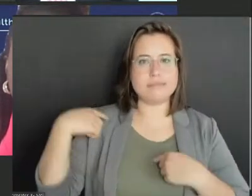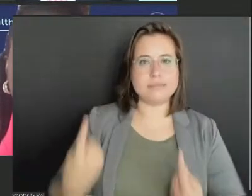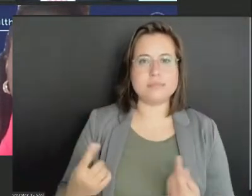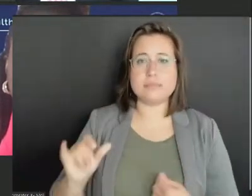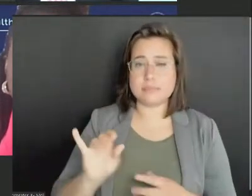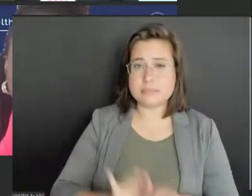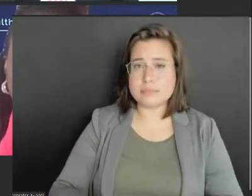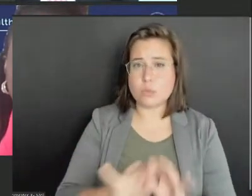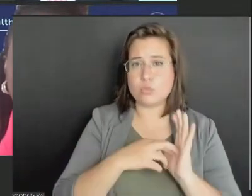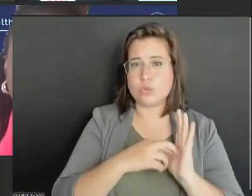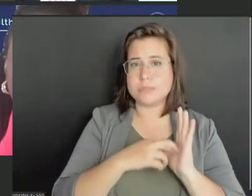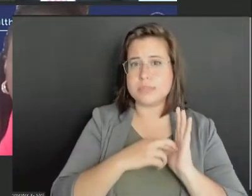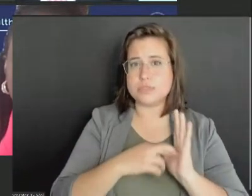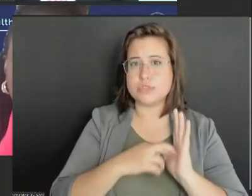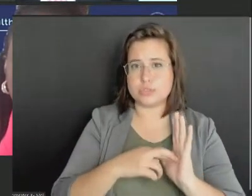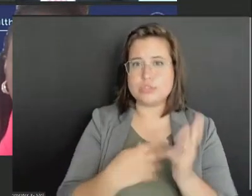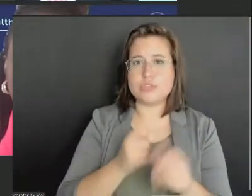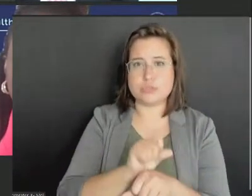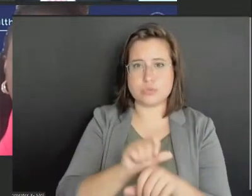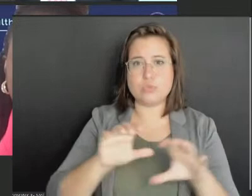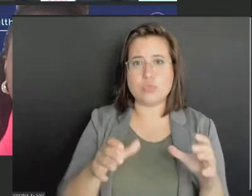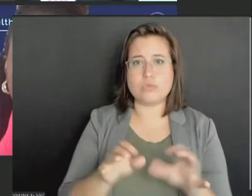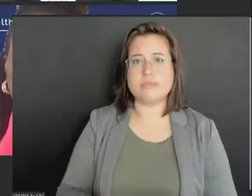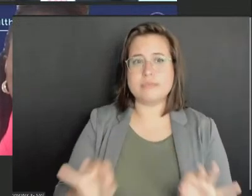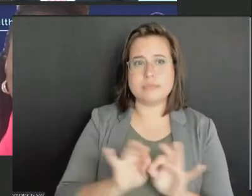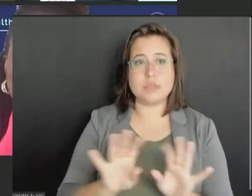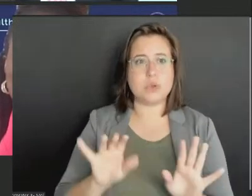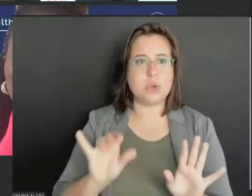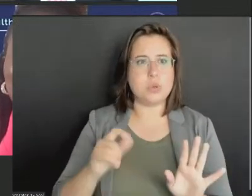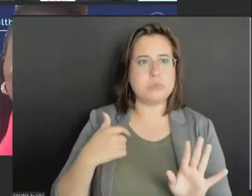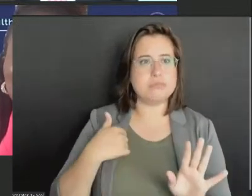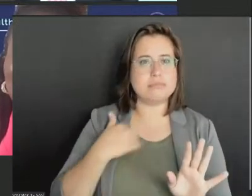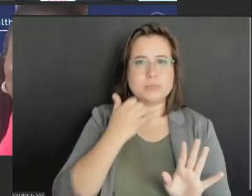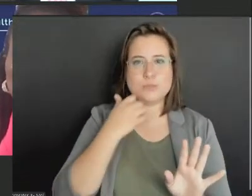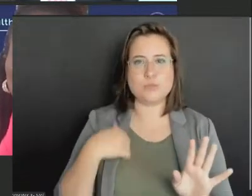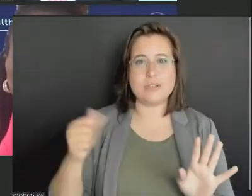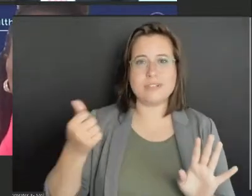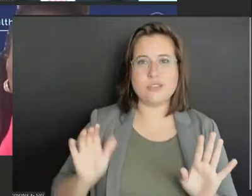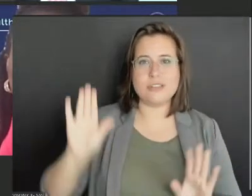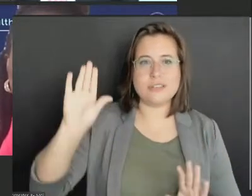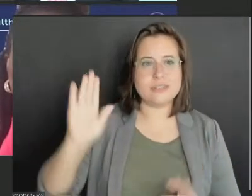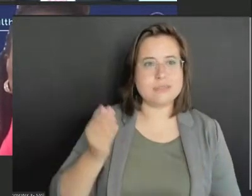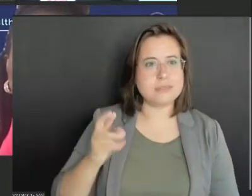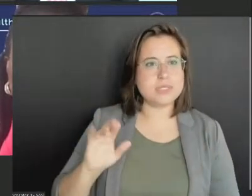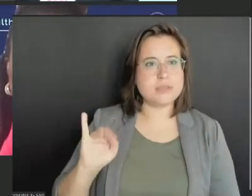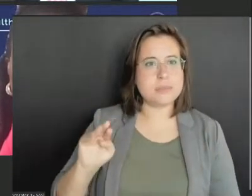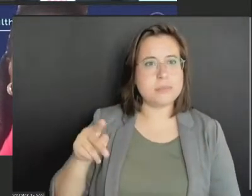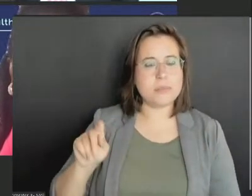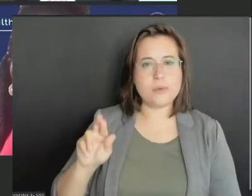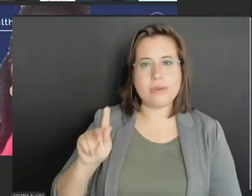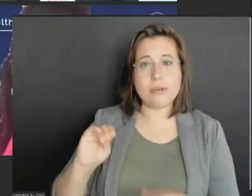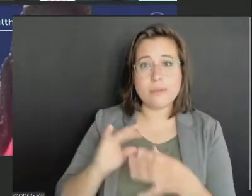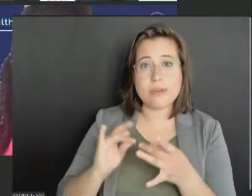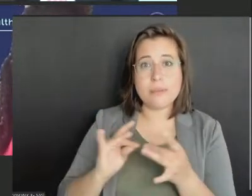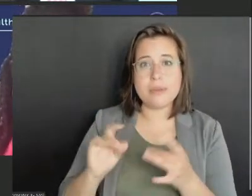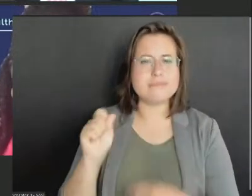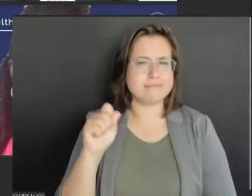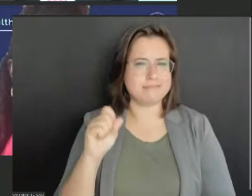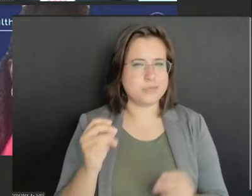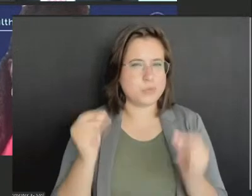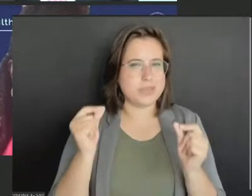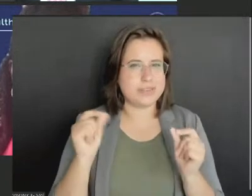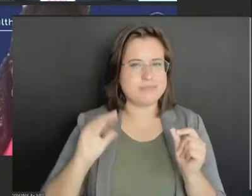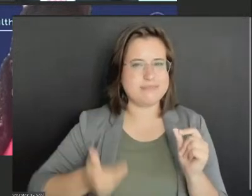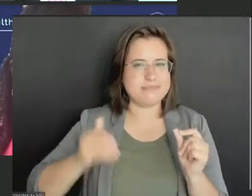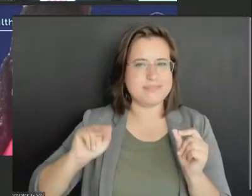representation in the workforce. Although, maybe I take those words back. Mr. Alvarado, do you have a comment? Yeah, just real quick, this is Andy,